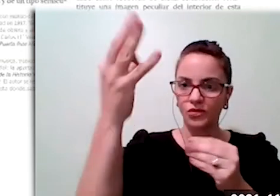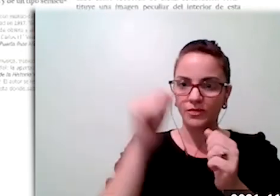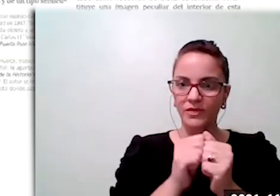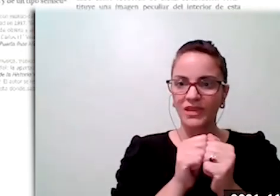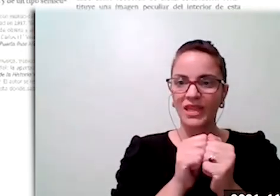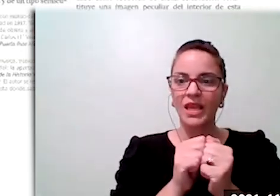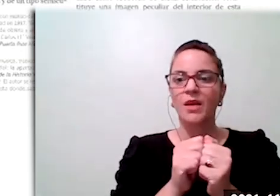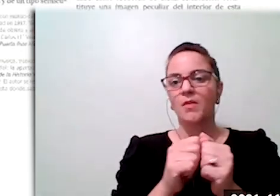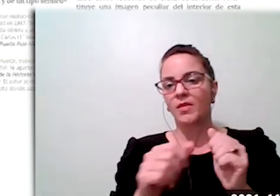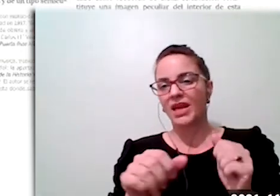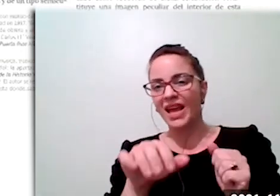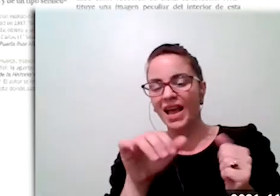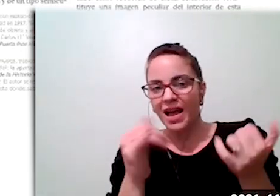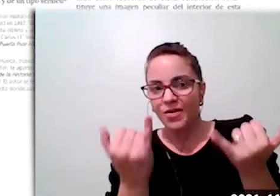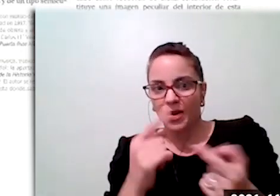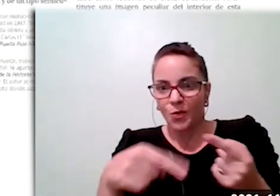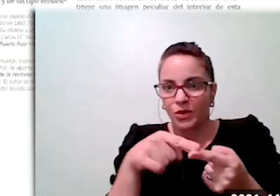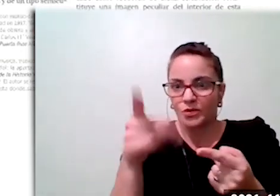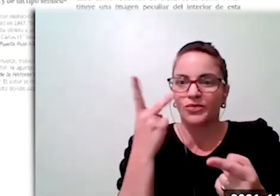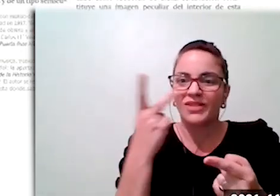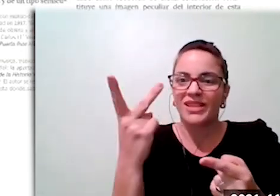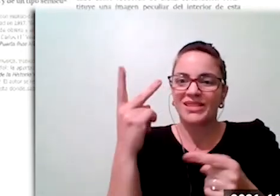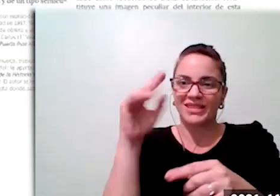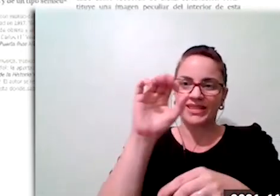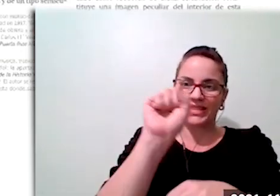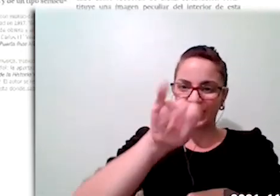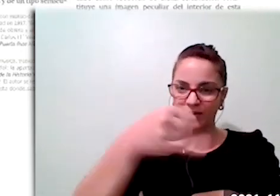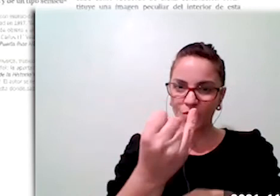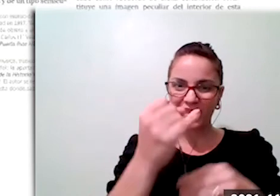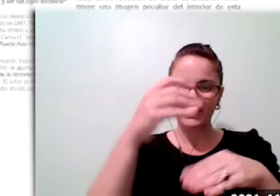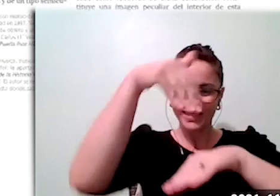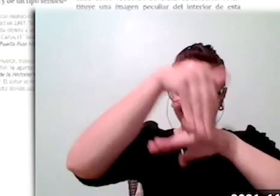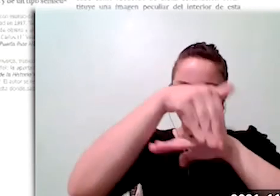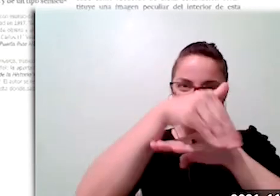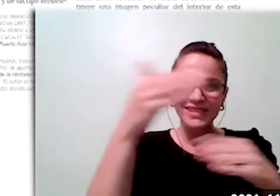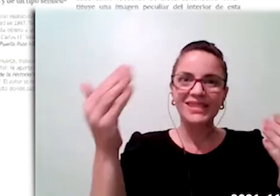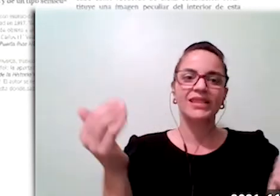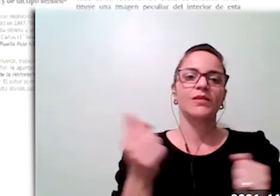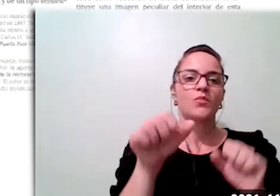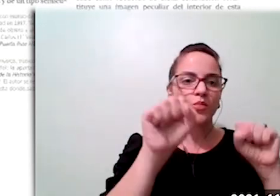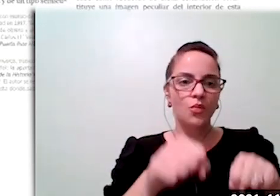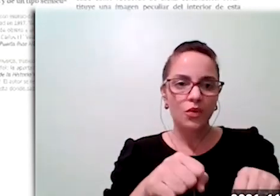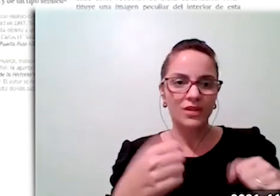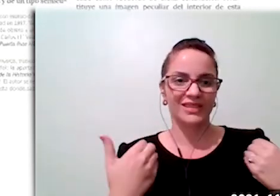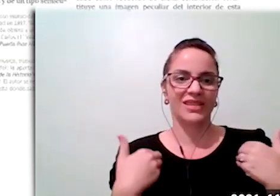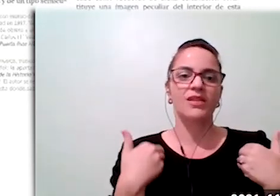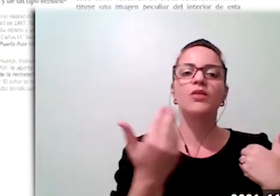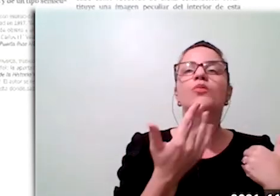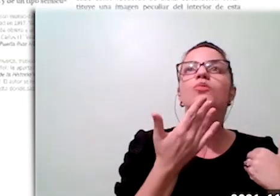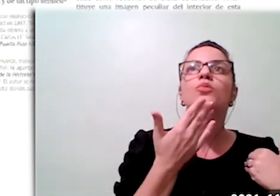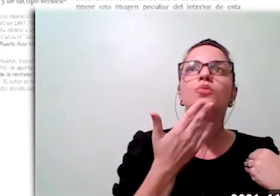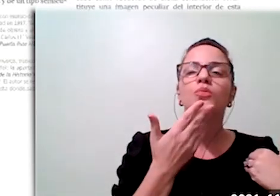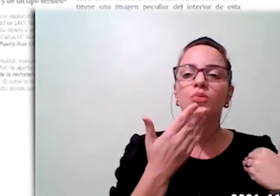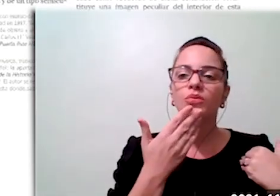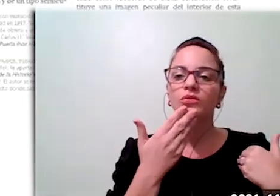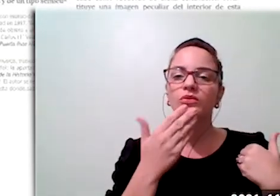Juan, characterized by private parties, was described and illustrated by a set of watercolors and